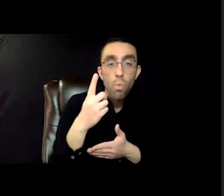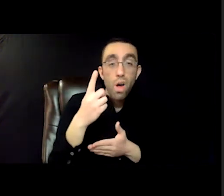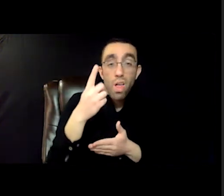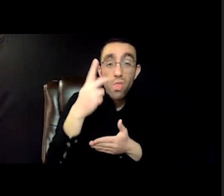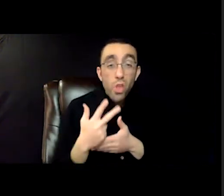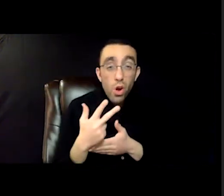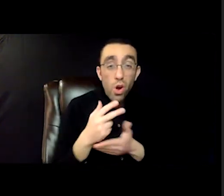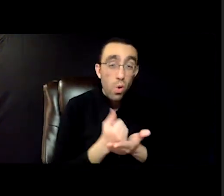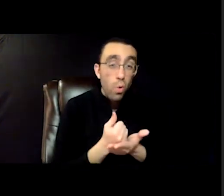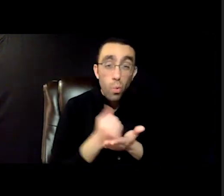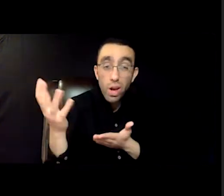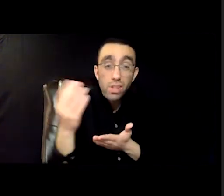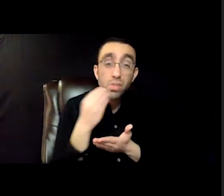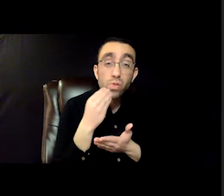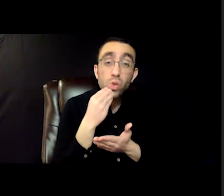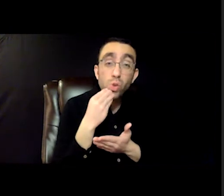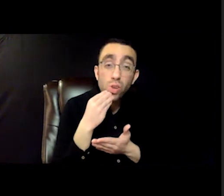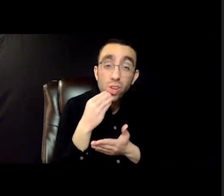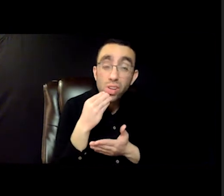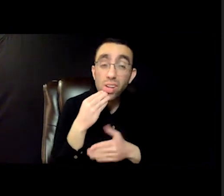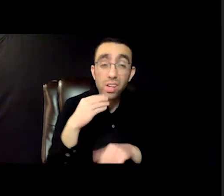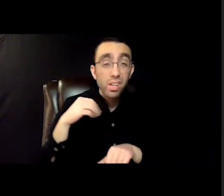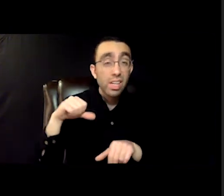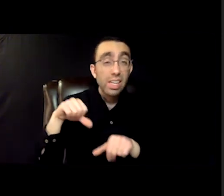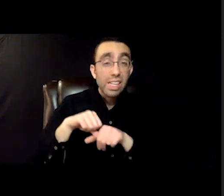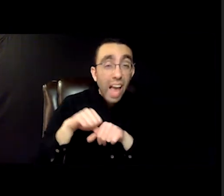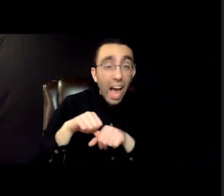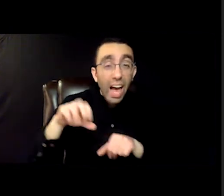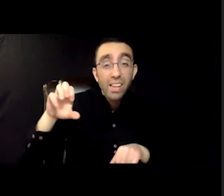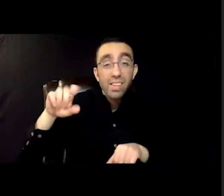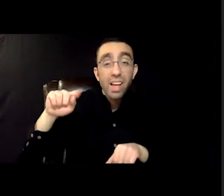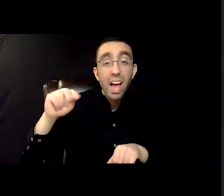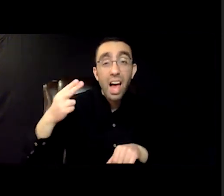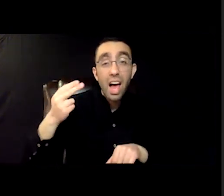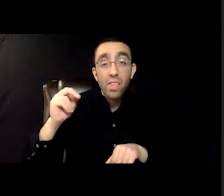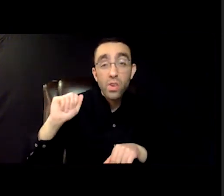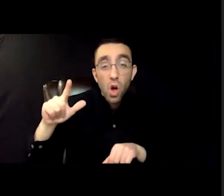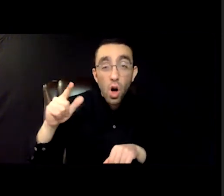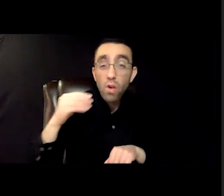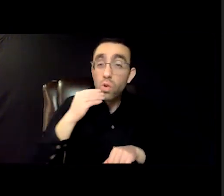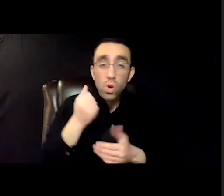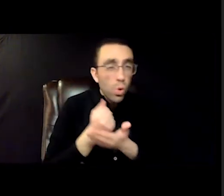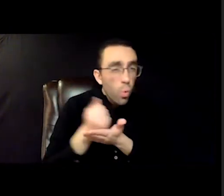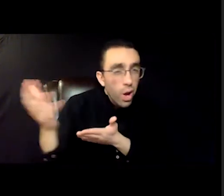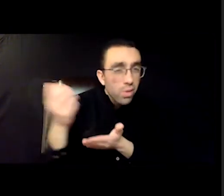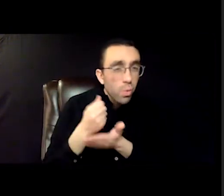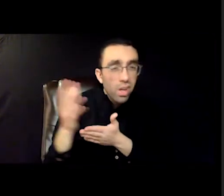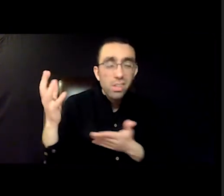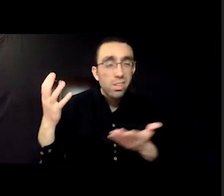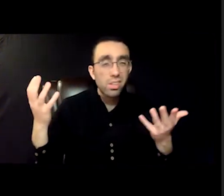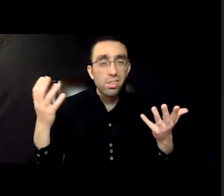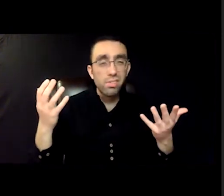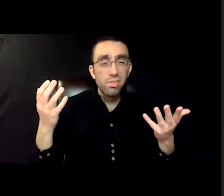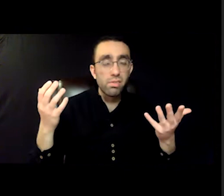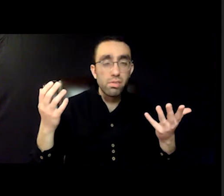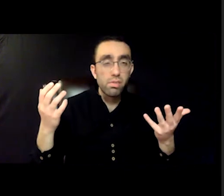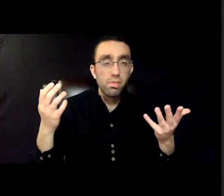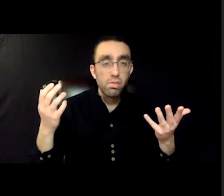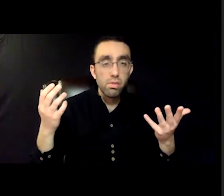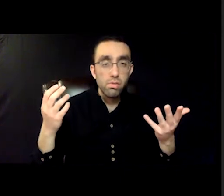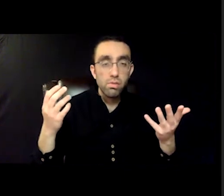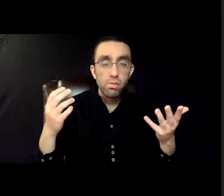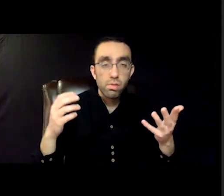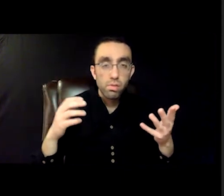of ethanol production and plant-based joy, you know, soy, whatever, you know, and